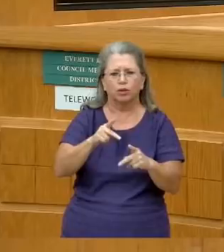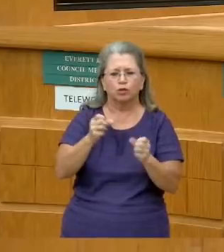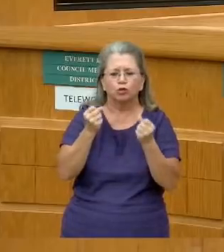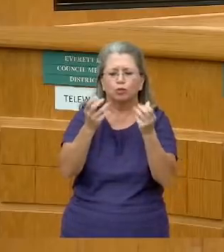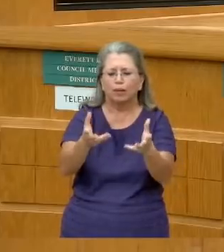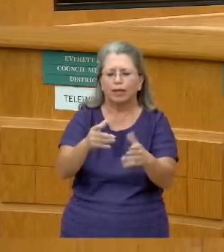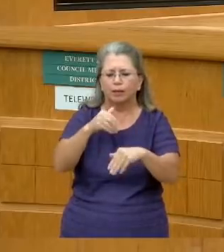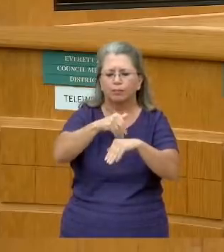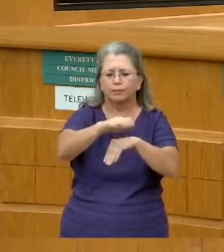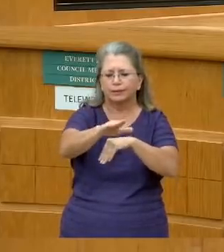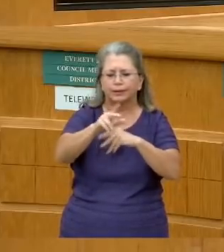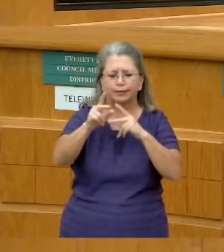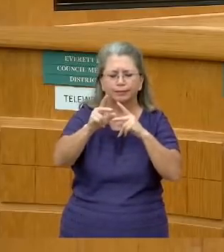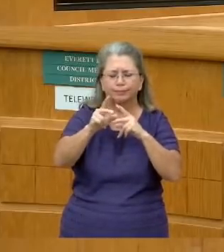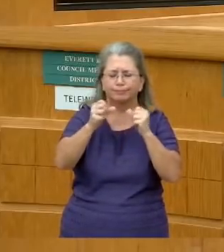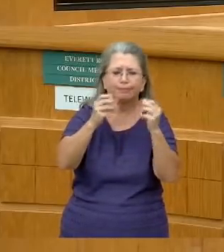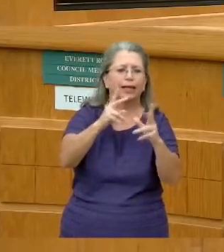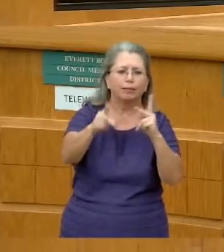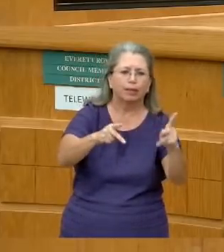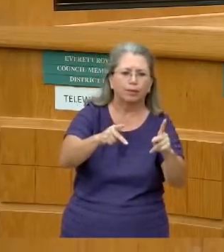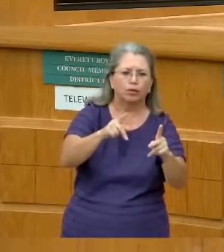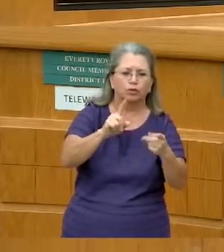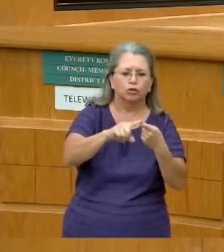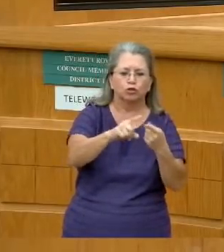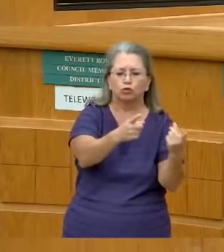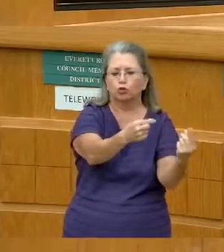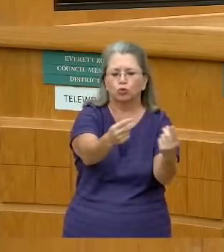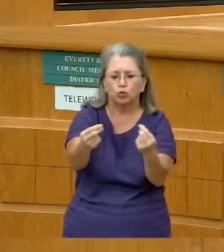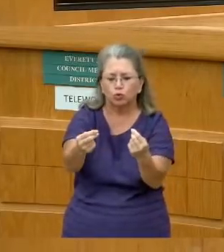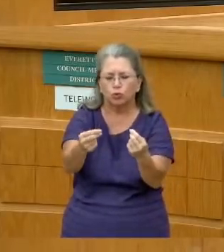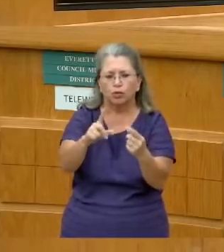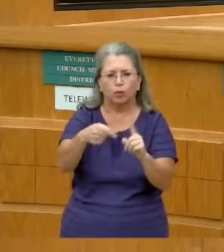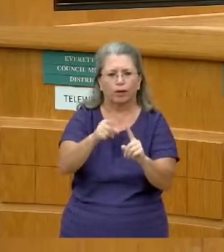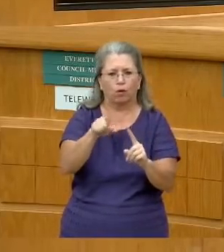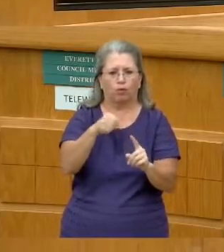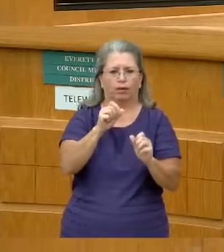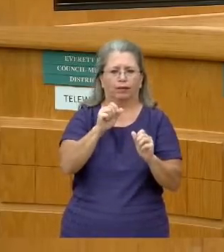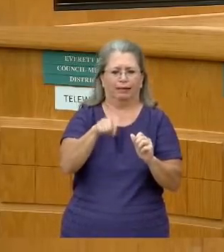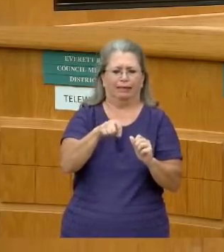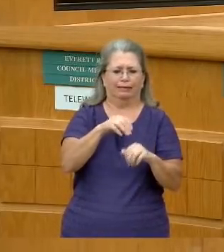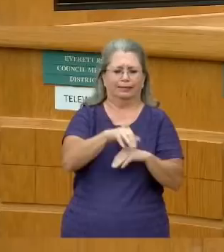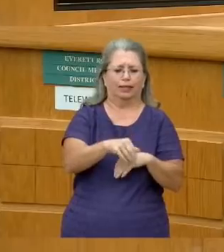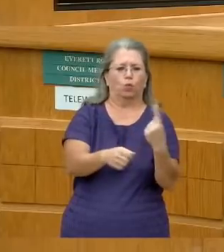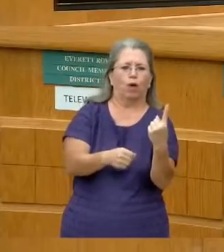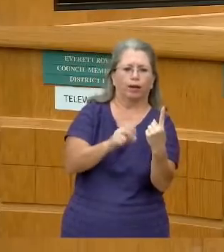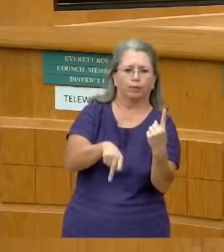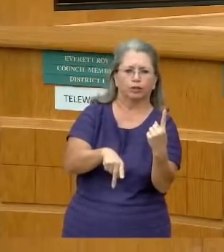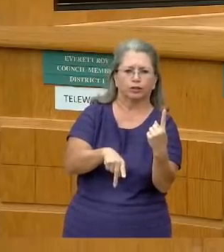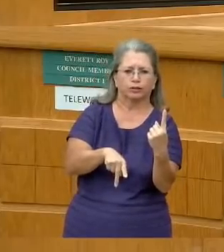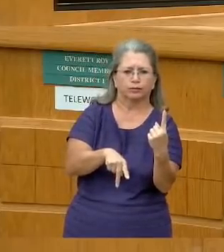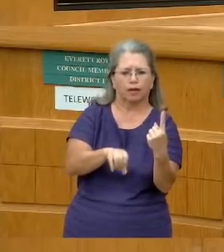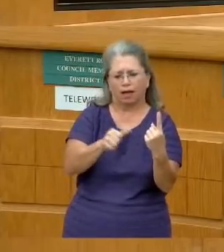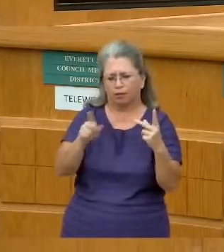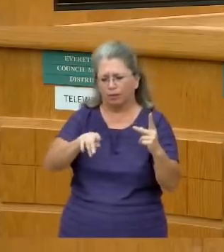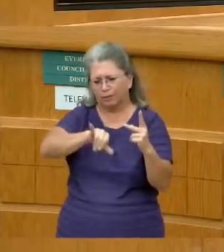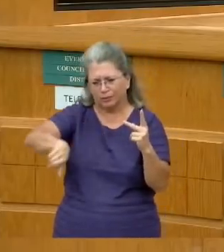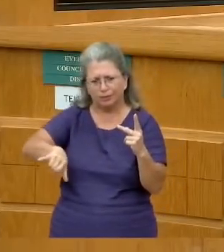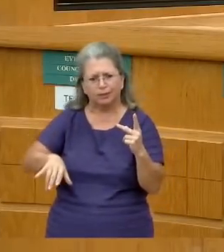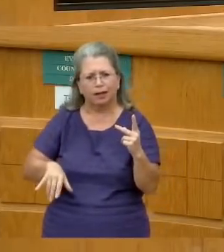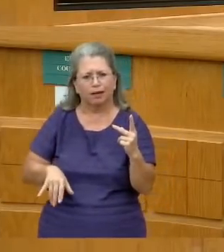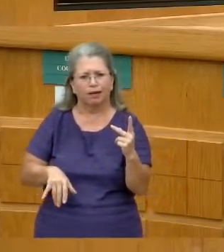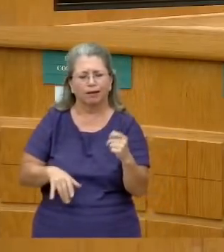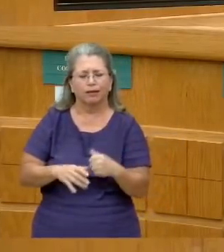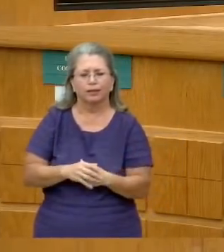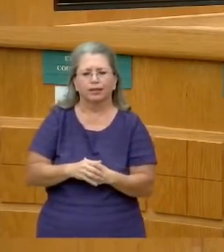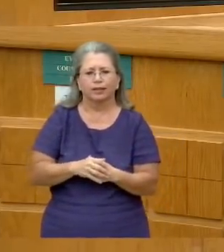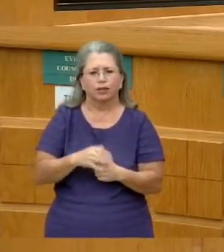required. Really think about these gatherings because we are very much at a critical state right